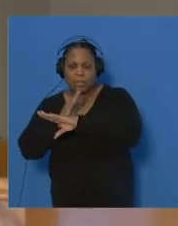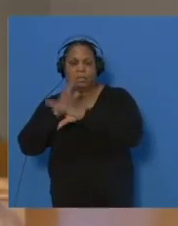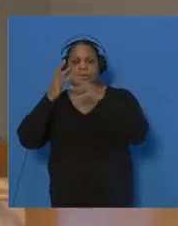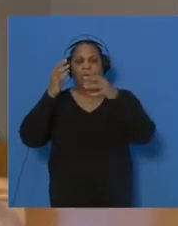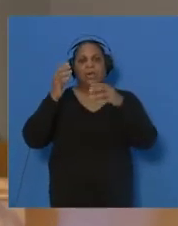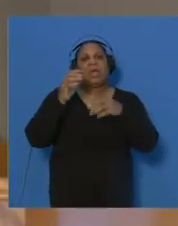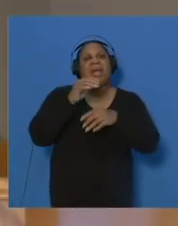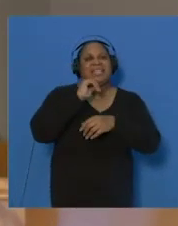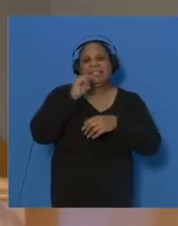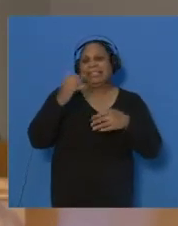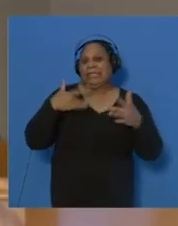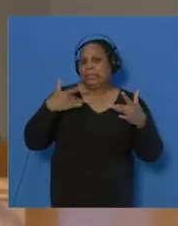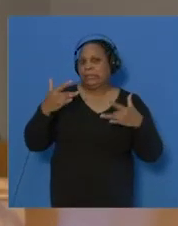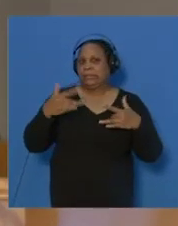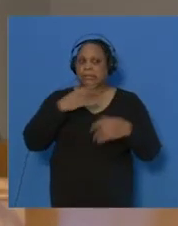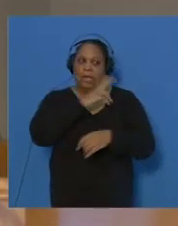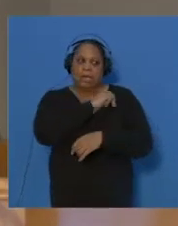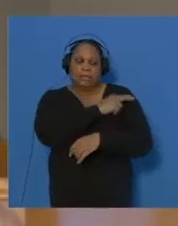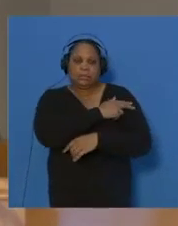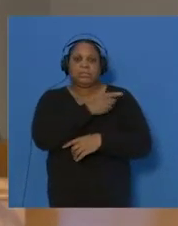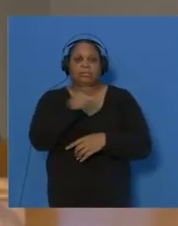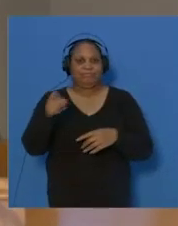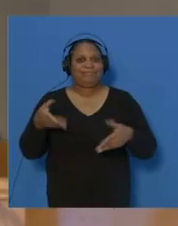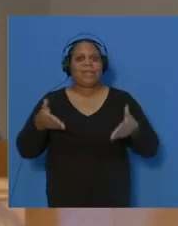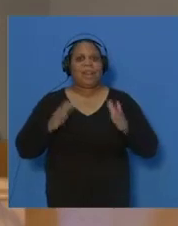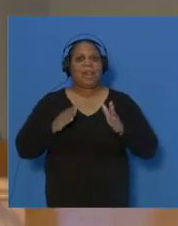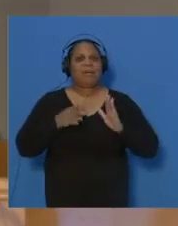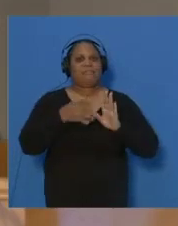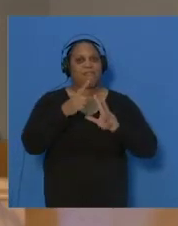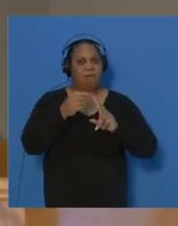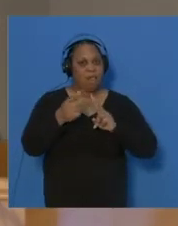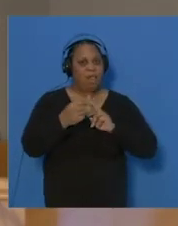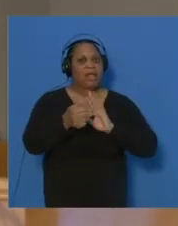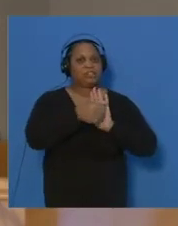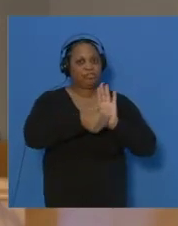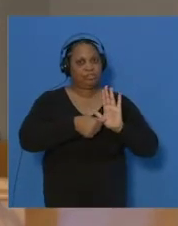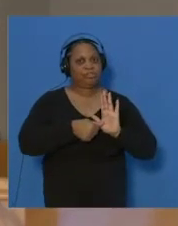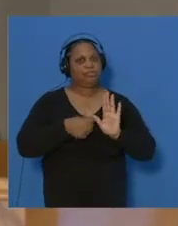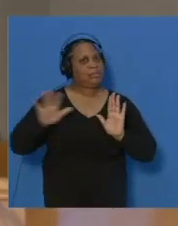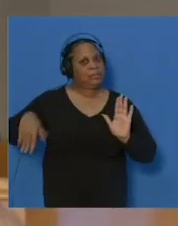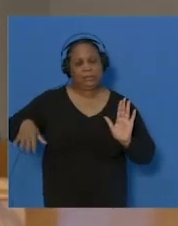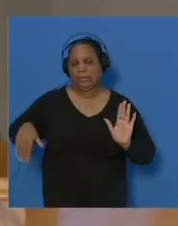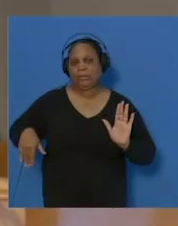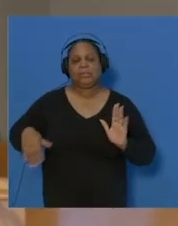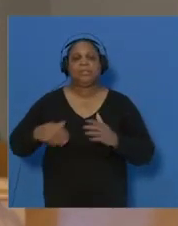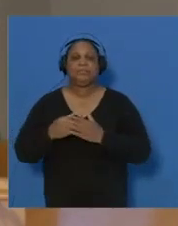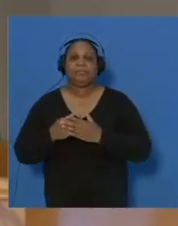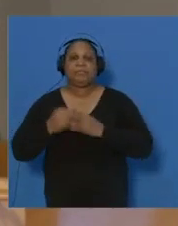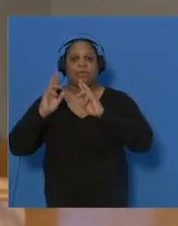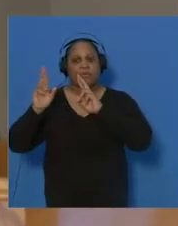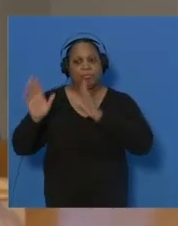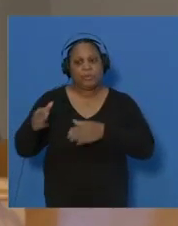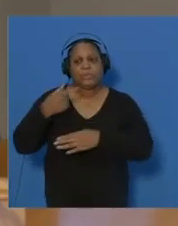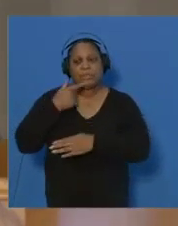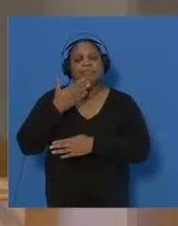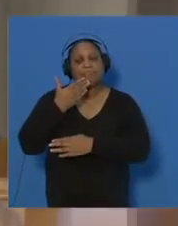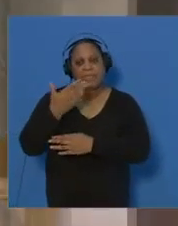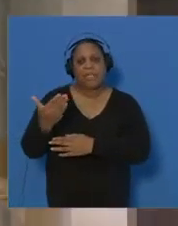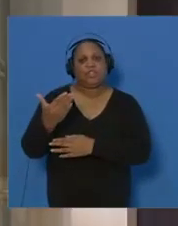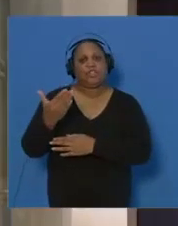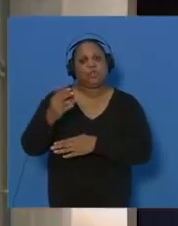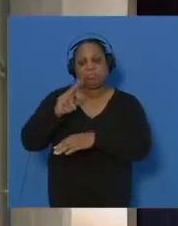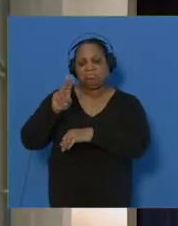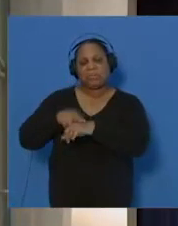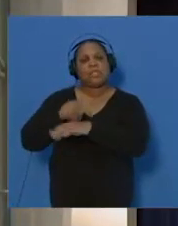probably not be a consideration of the hospital for them to allow for elective surgeries, not right now. All right, thank you. National Security